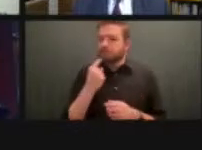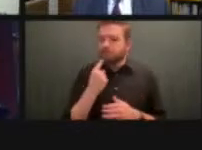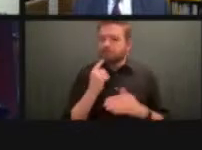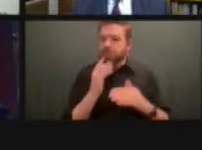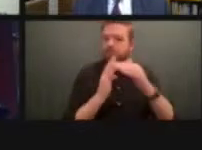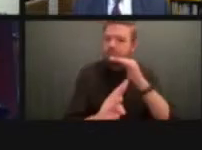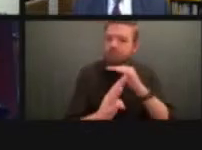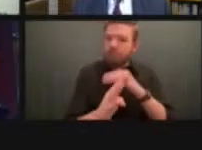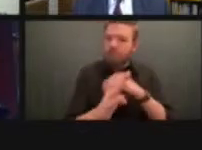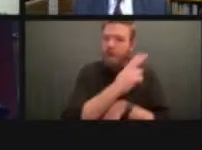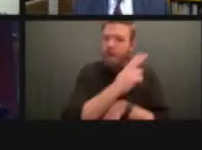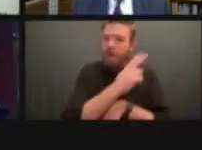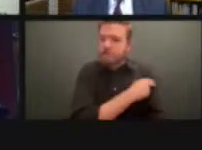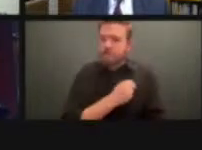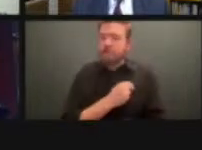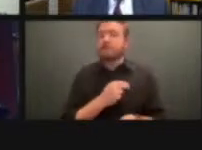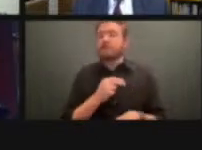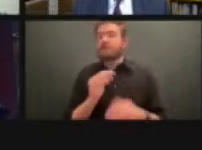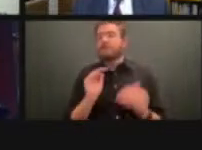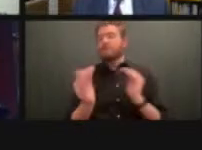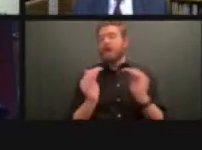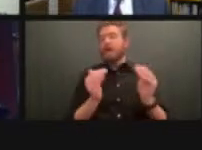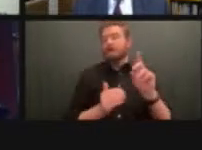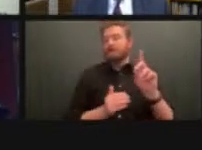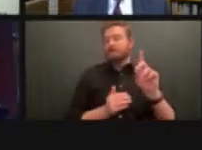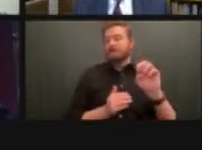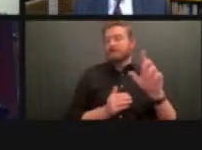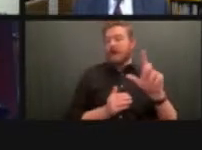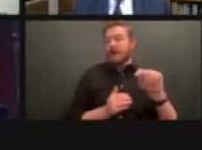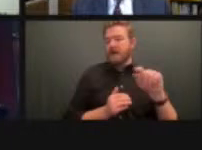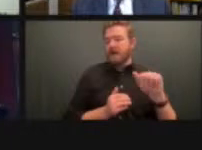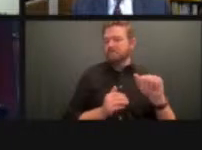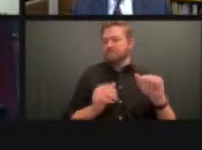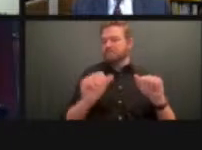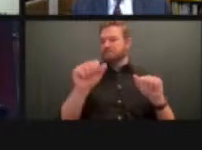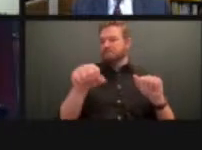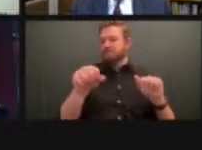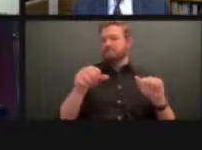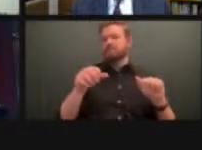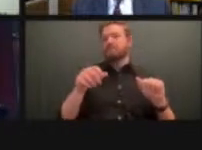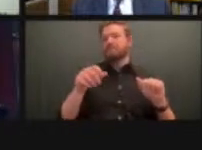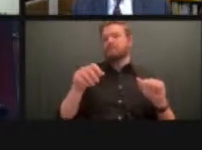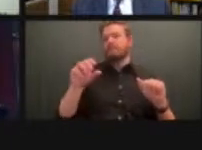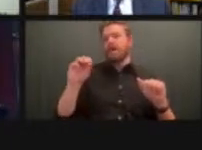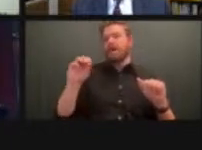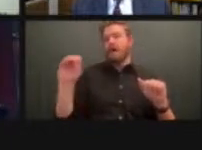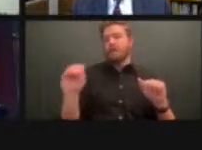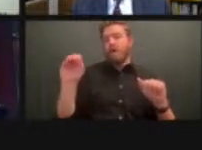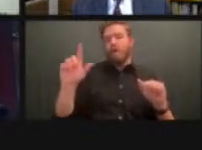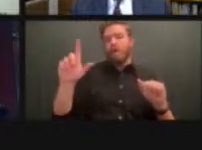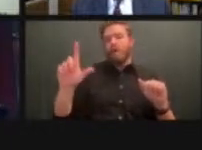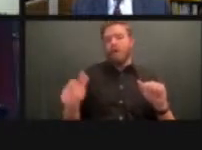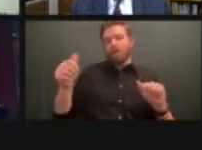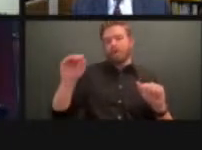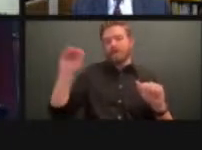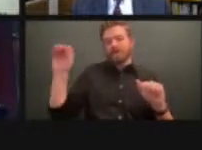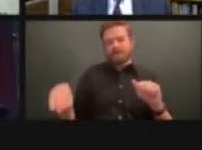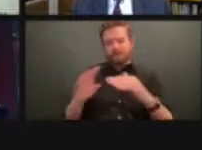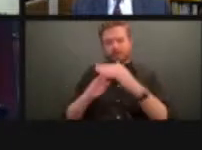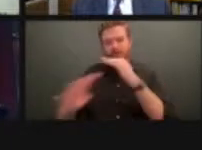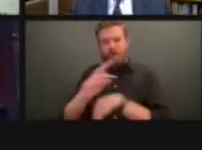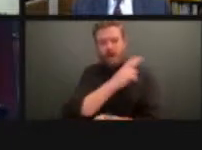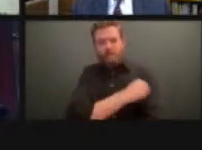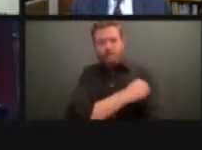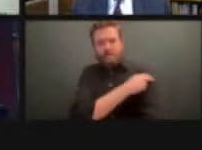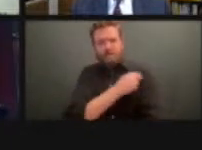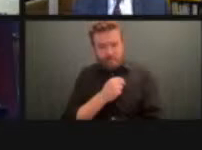and this is a very big but, when we are seeing case counts as high as we are, and knowing the real number